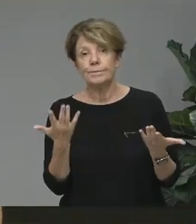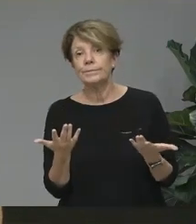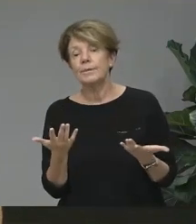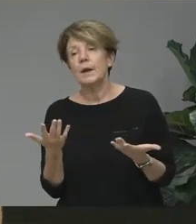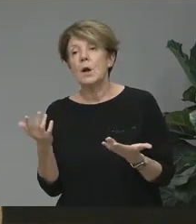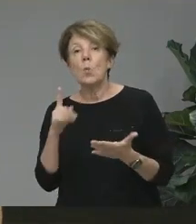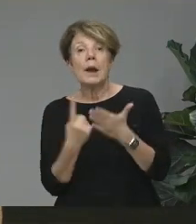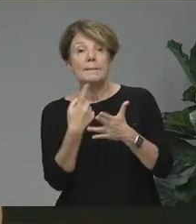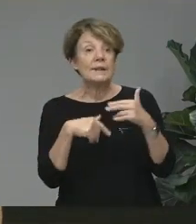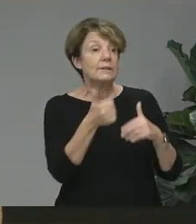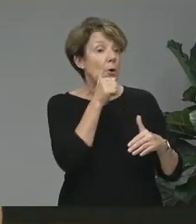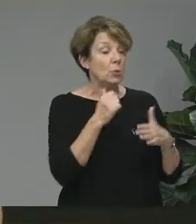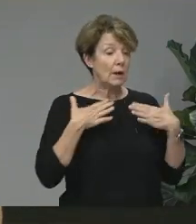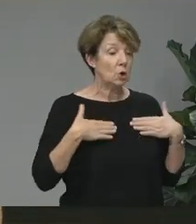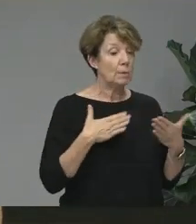have changed. And,